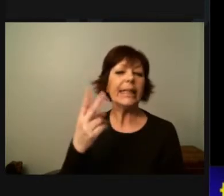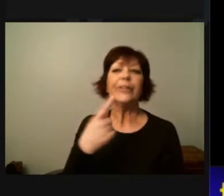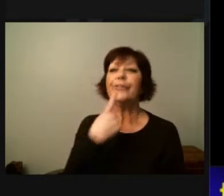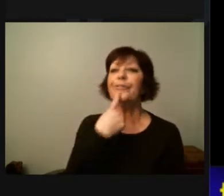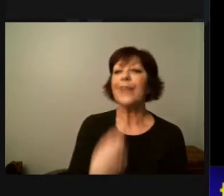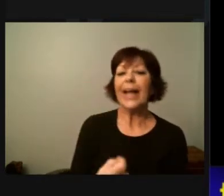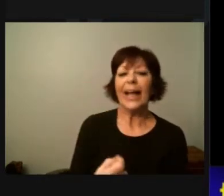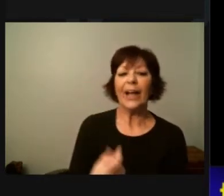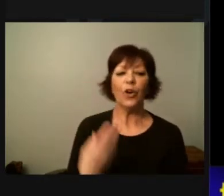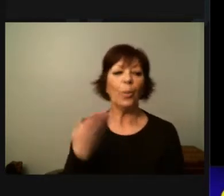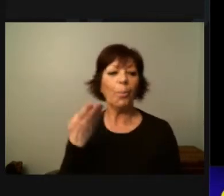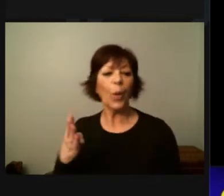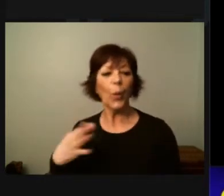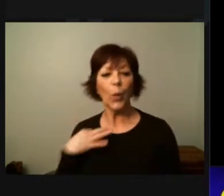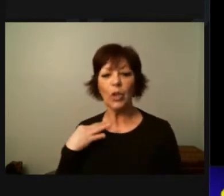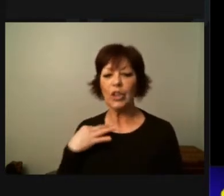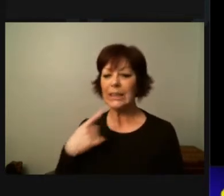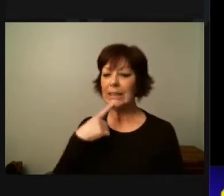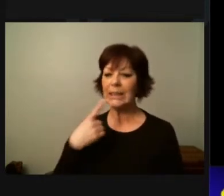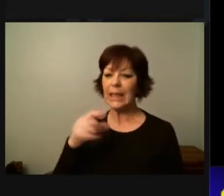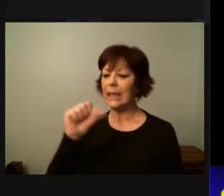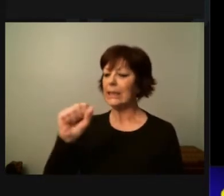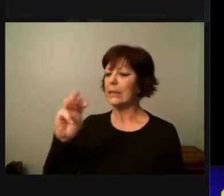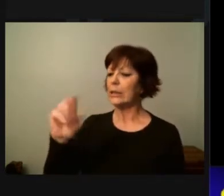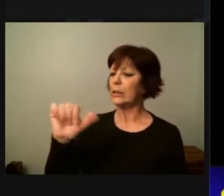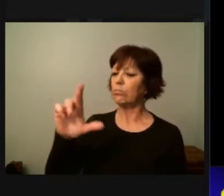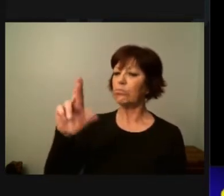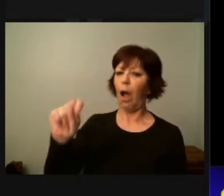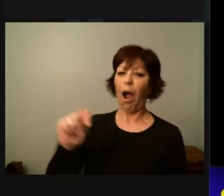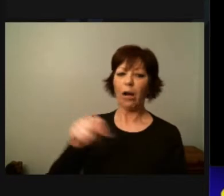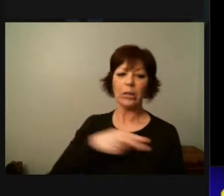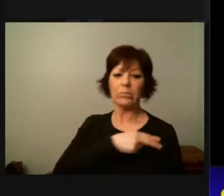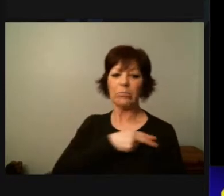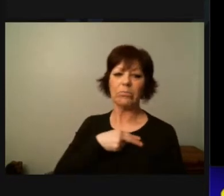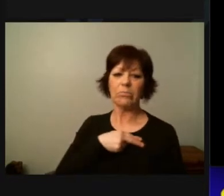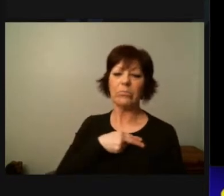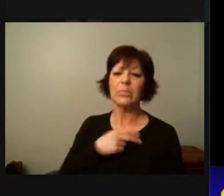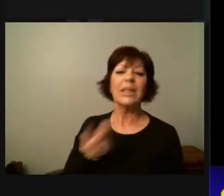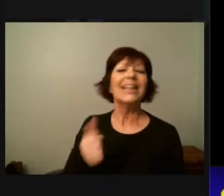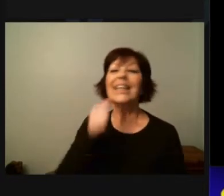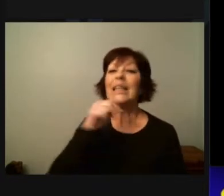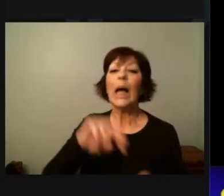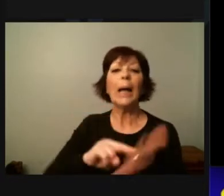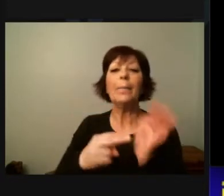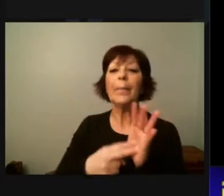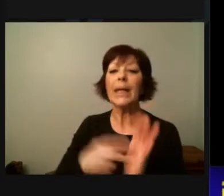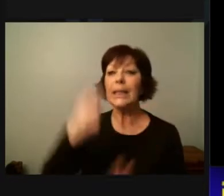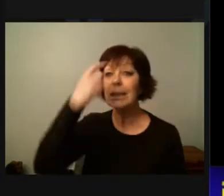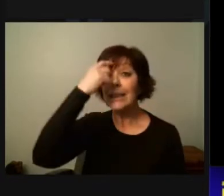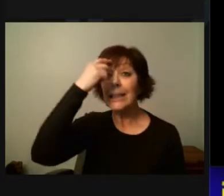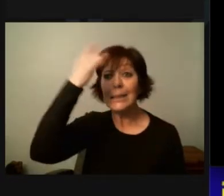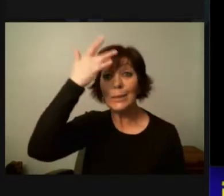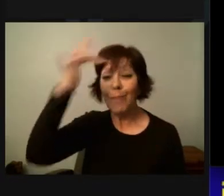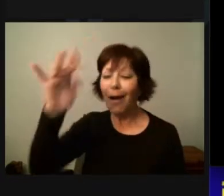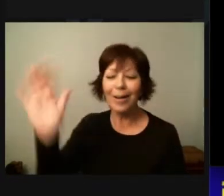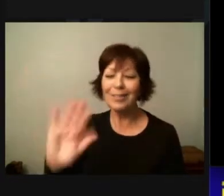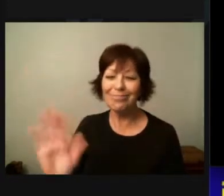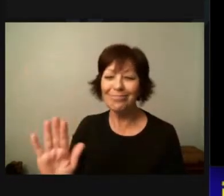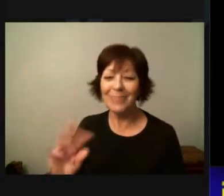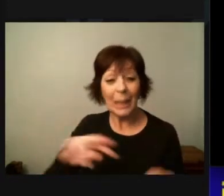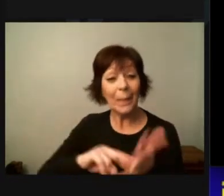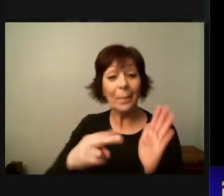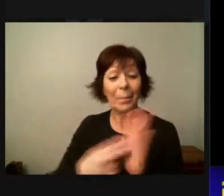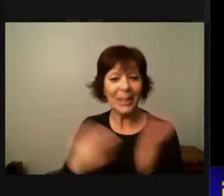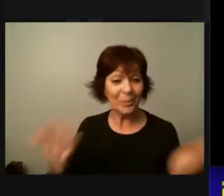blue shirt that says SMART. That doesn't refer to our IQ. It stands